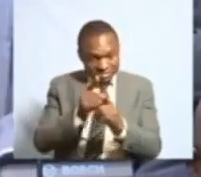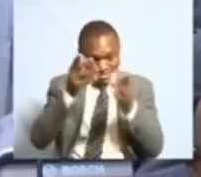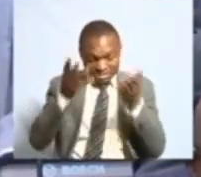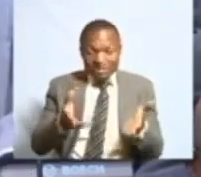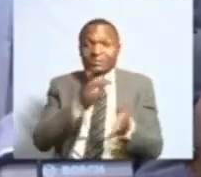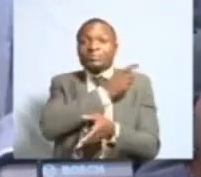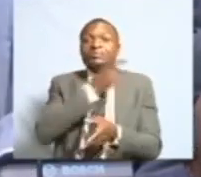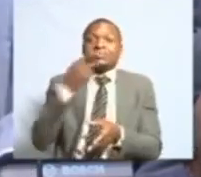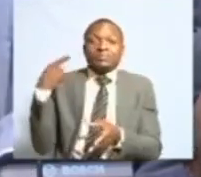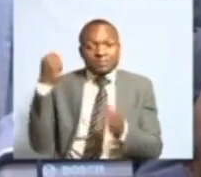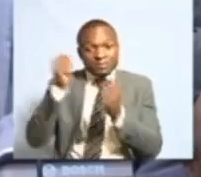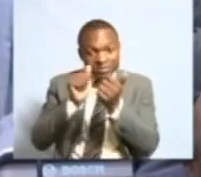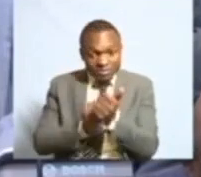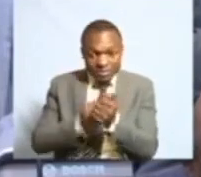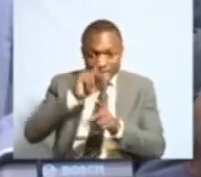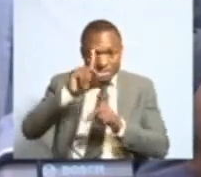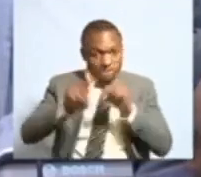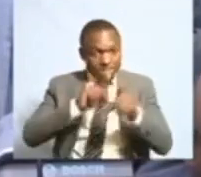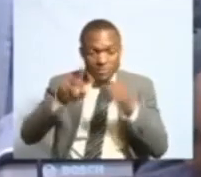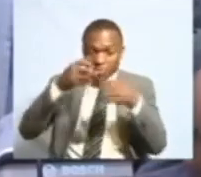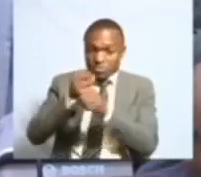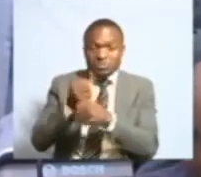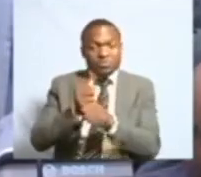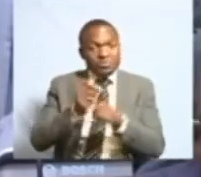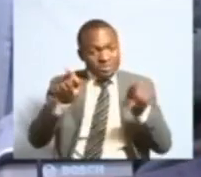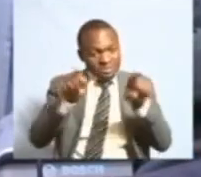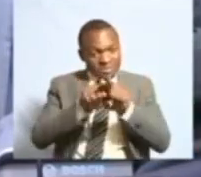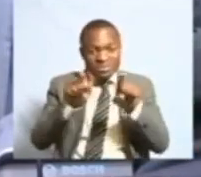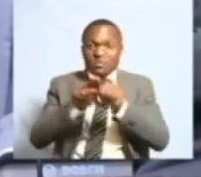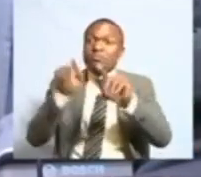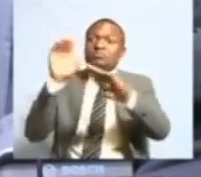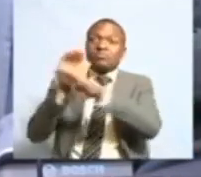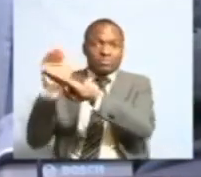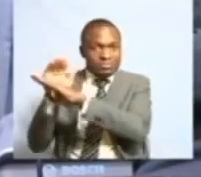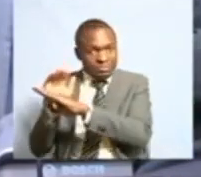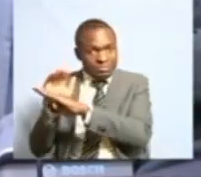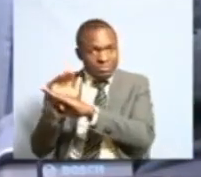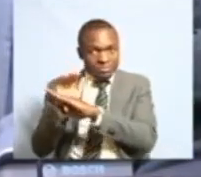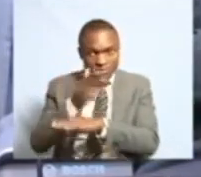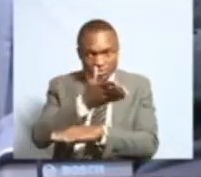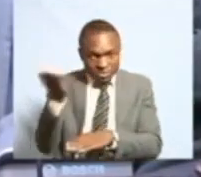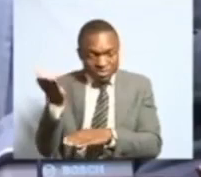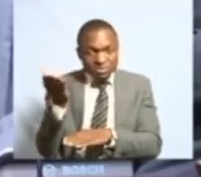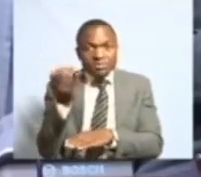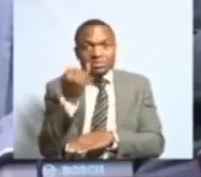House pertaining to people who made similar comments over such matters.